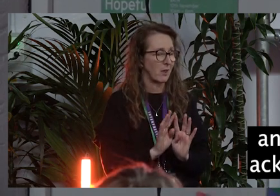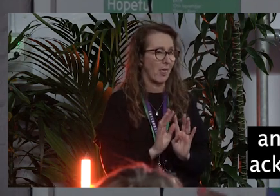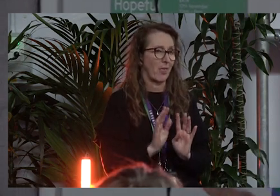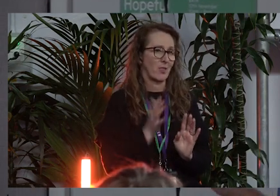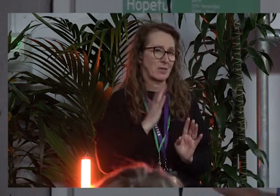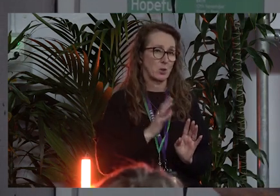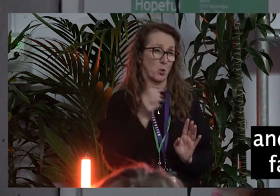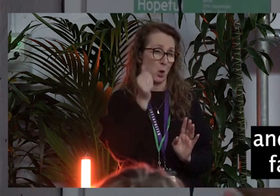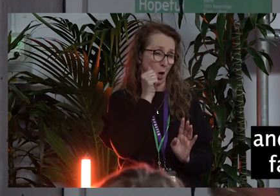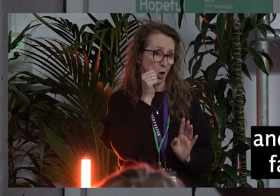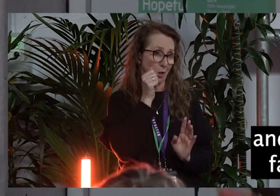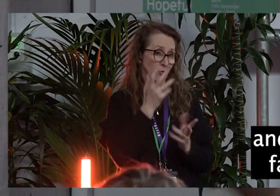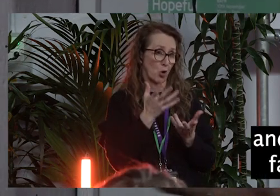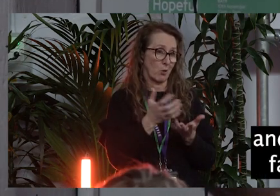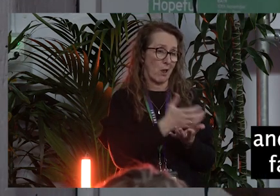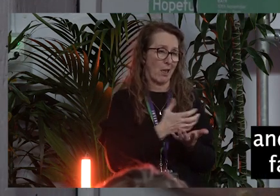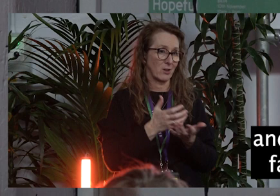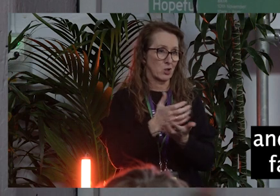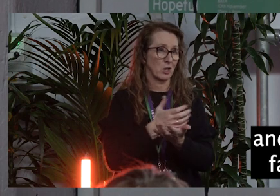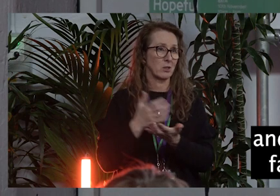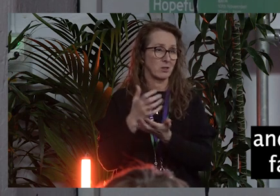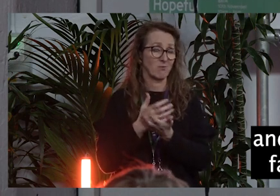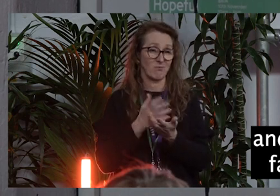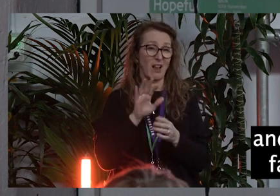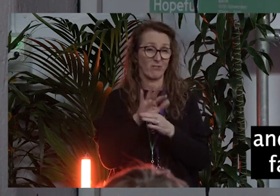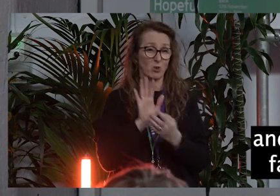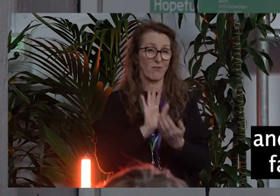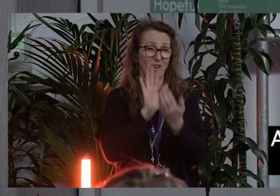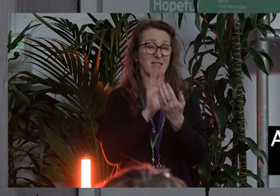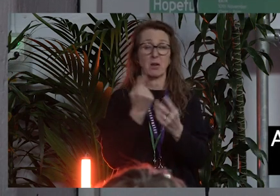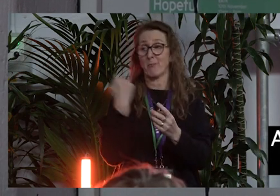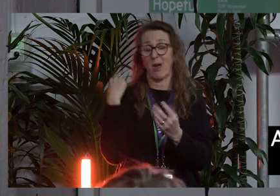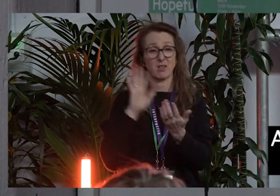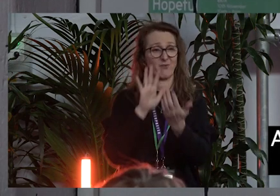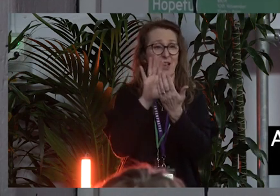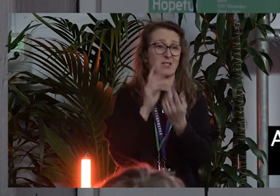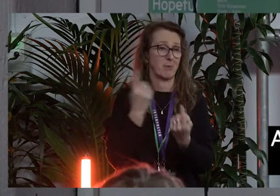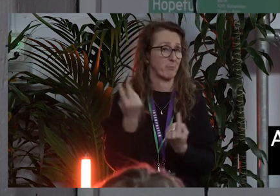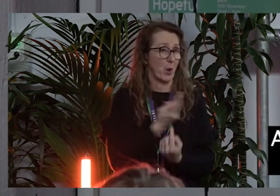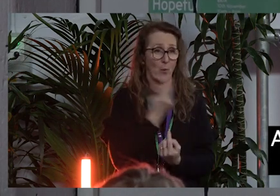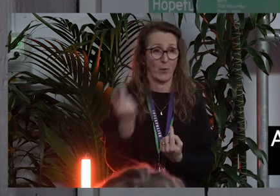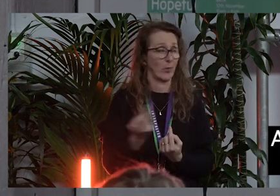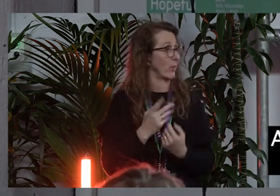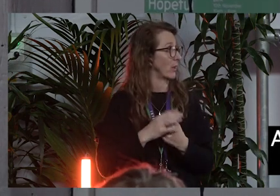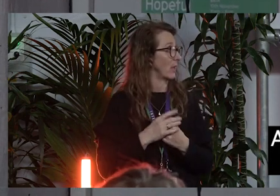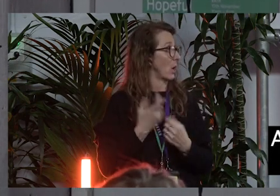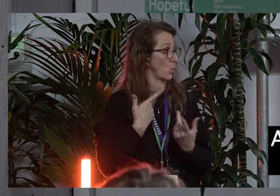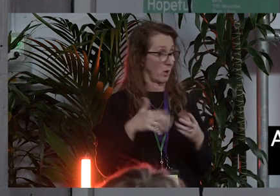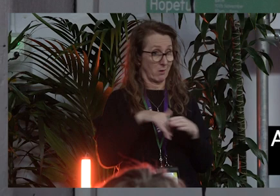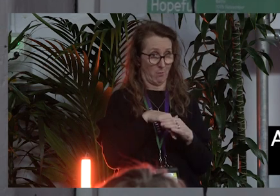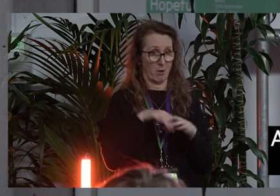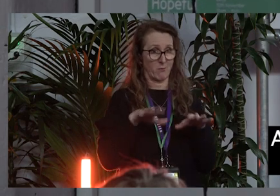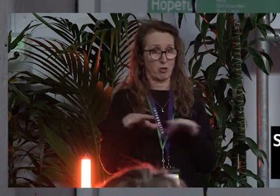collections, and I think it needs to be future facing as well as past facing. And we were part of the British